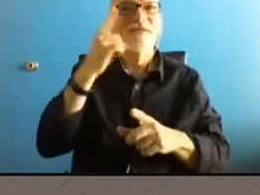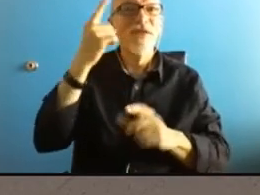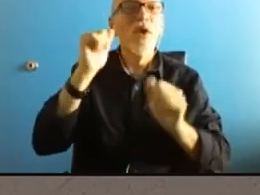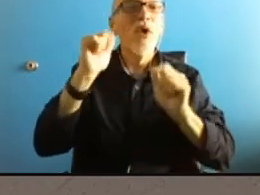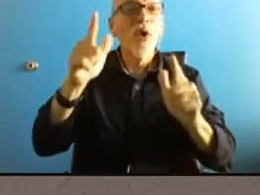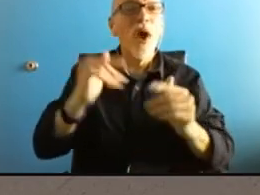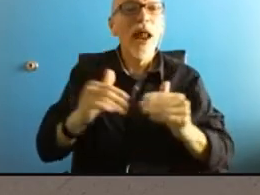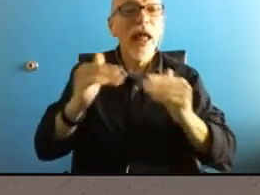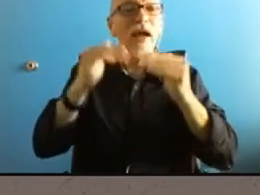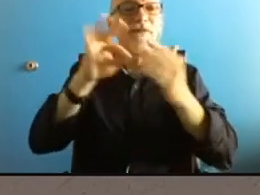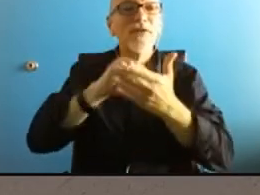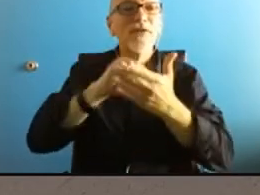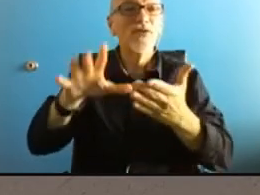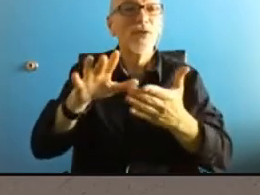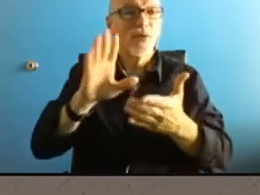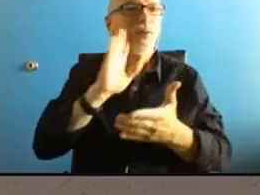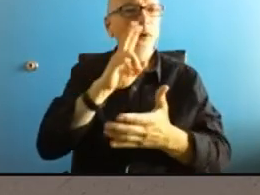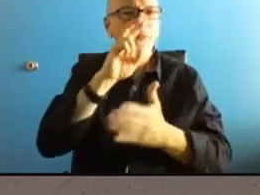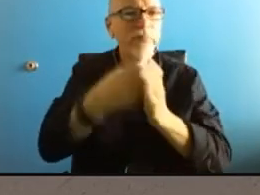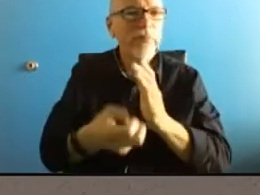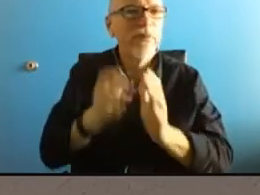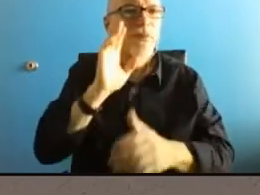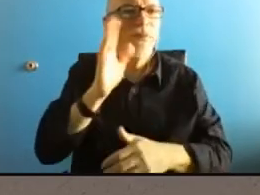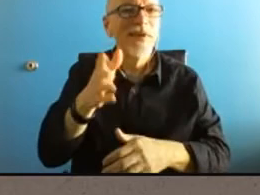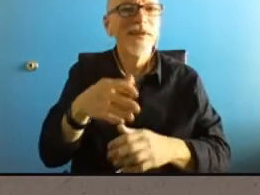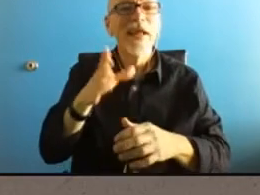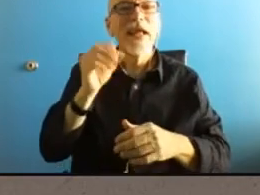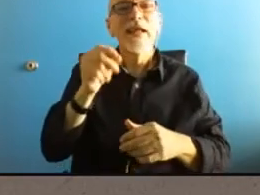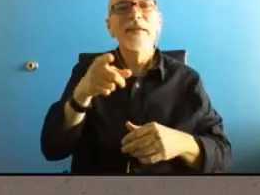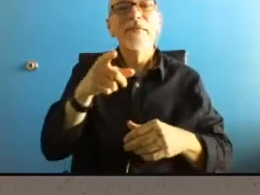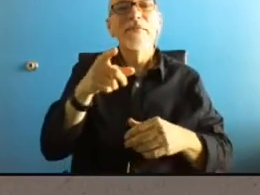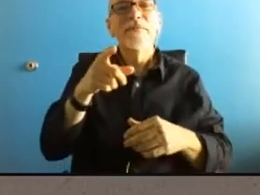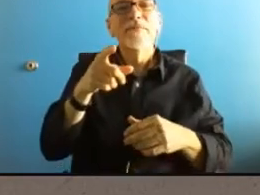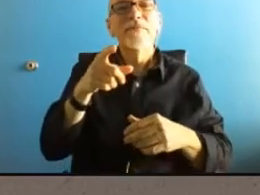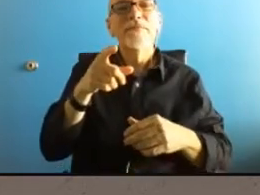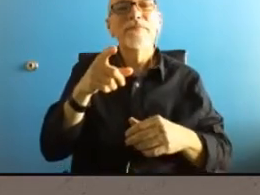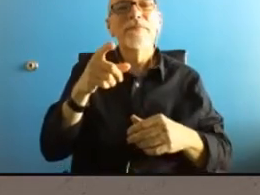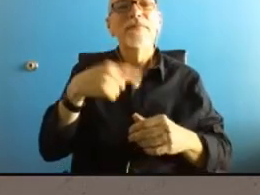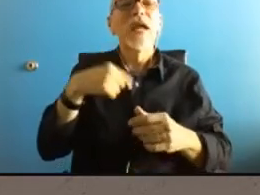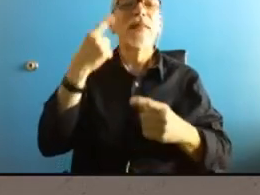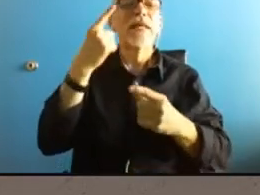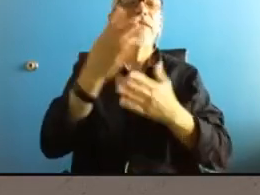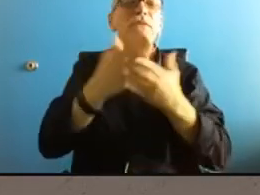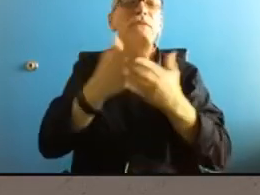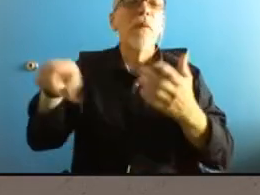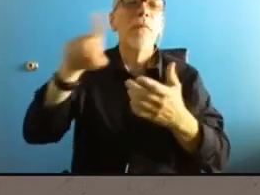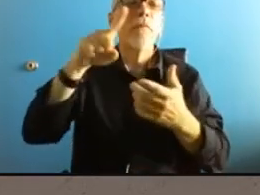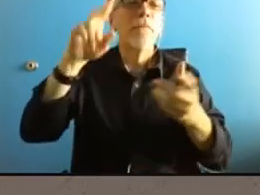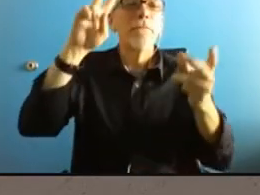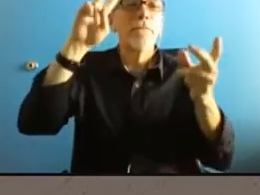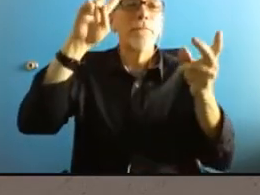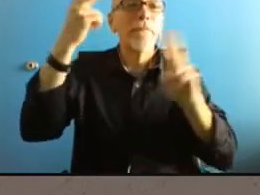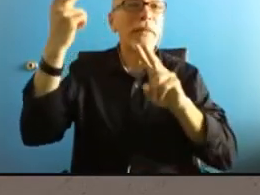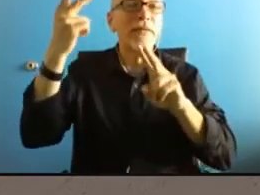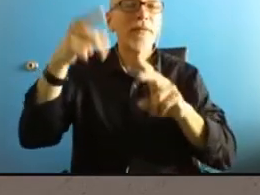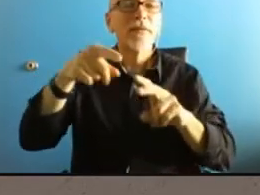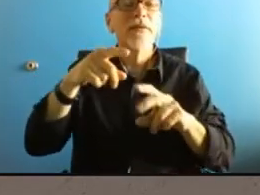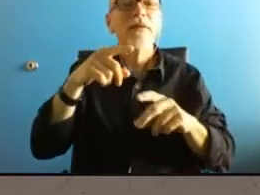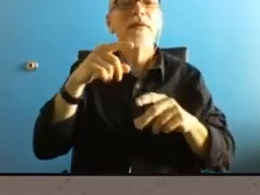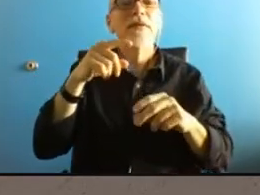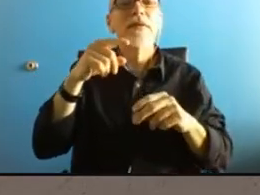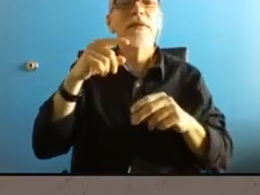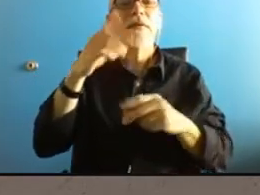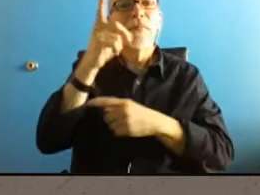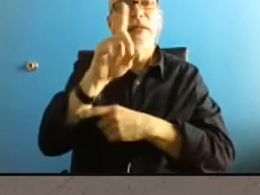of students. And the fact that, and I think a big misconception about this is that, because Dash